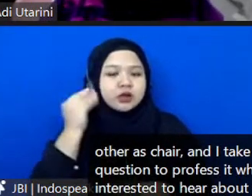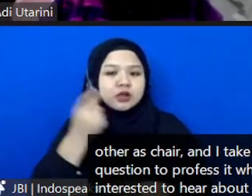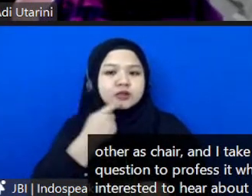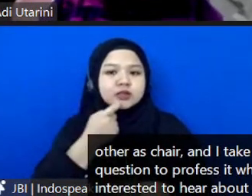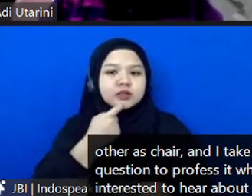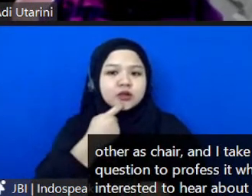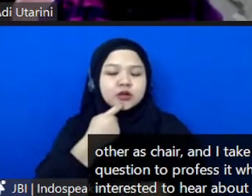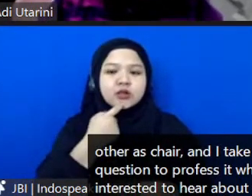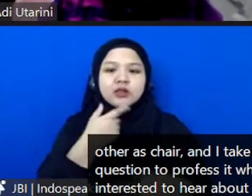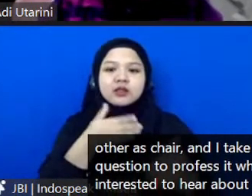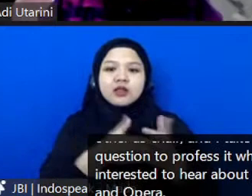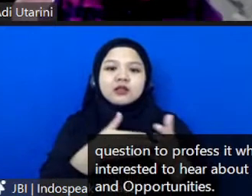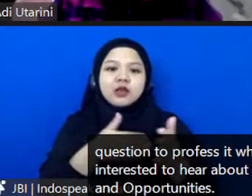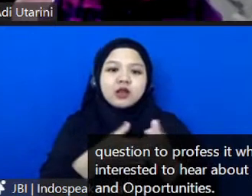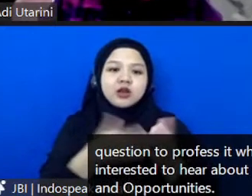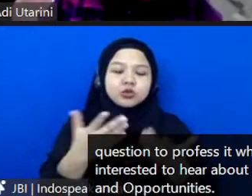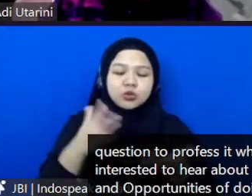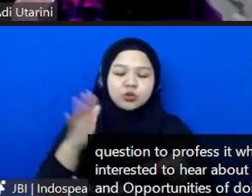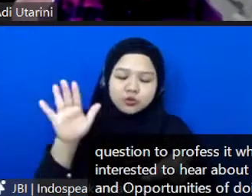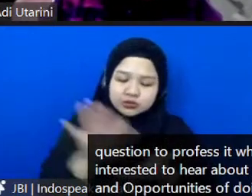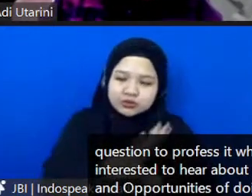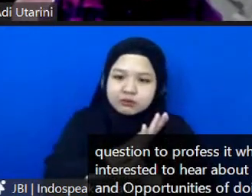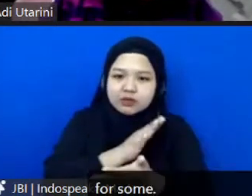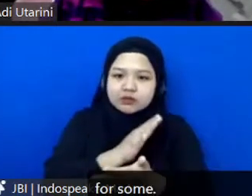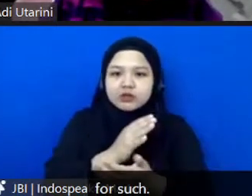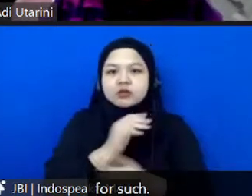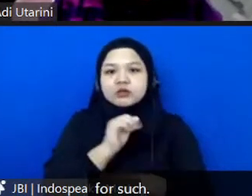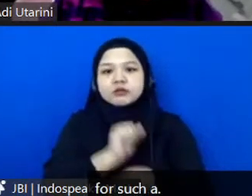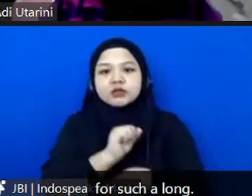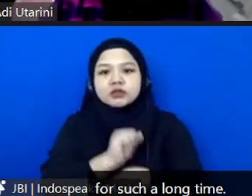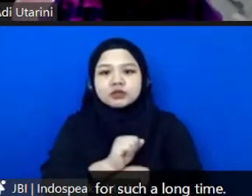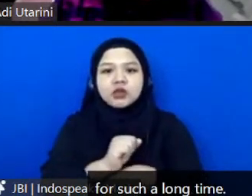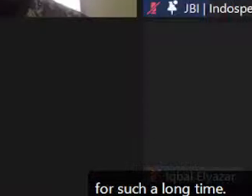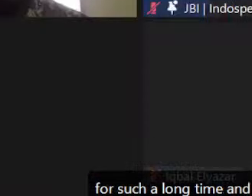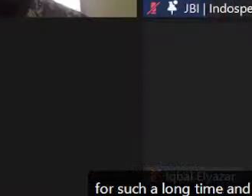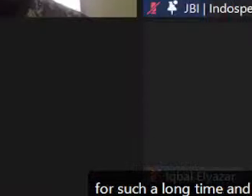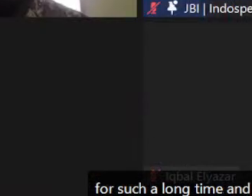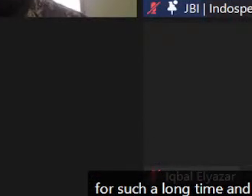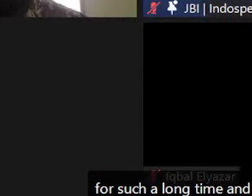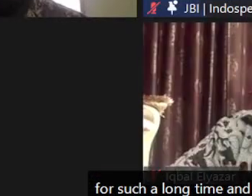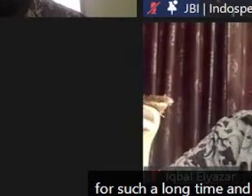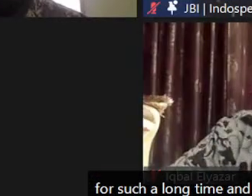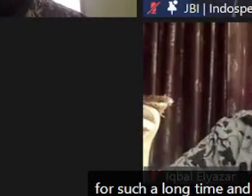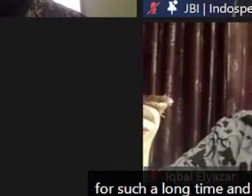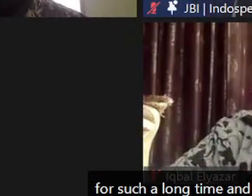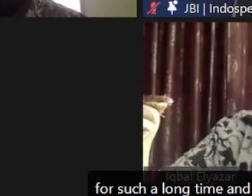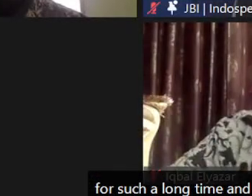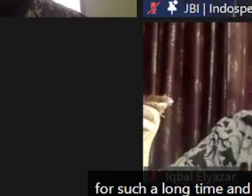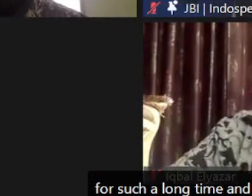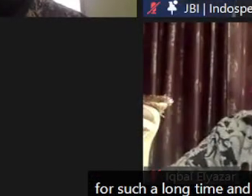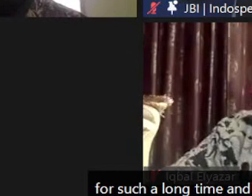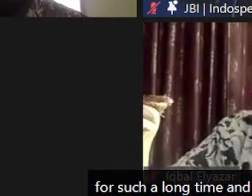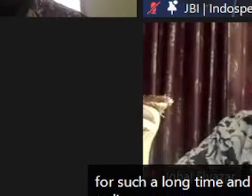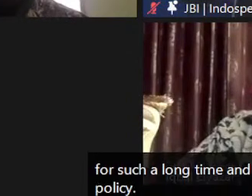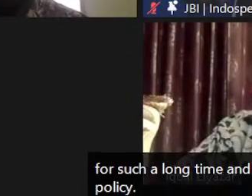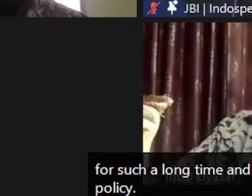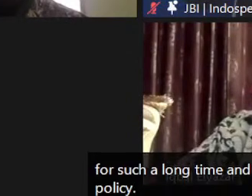the challenges and opportunities of working for such a long time on an innovative research and